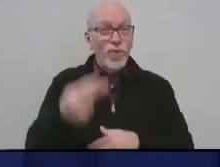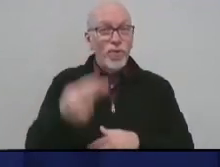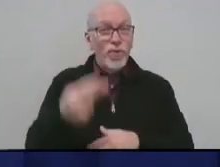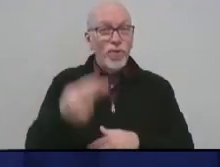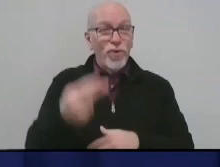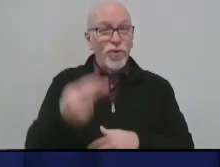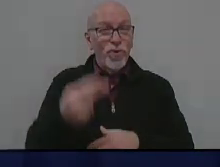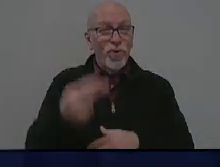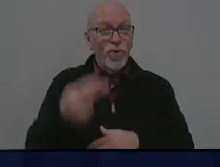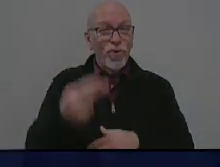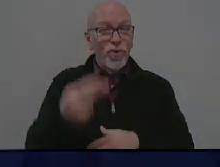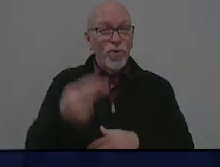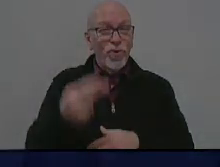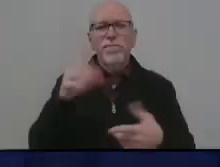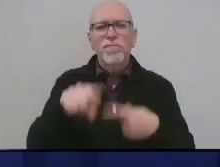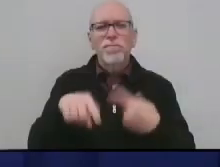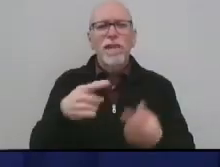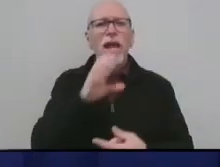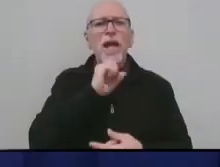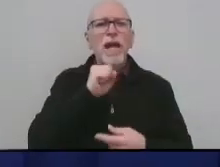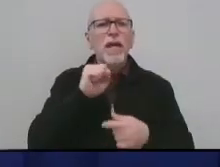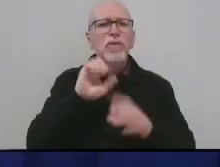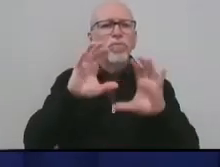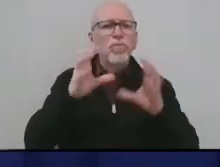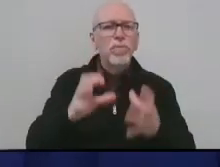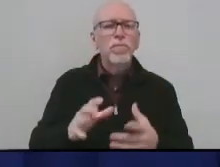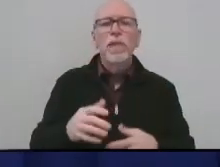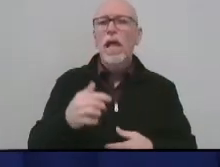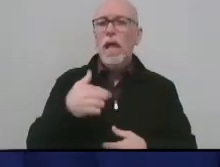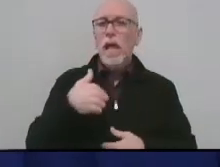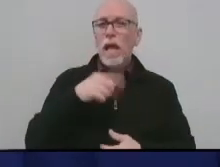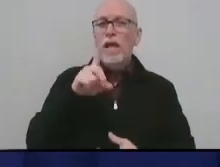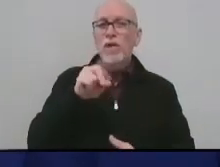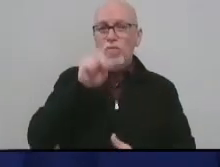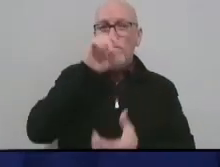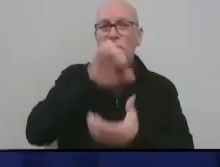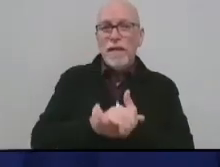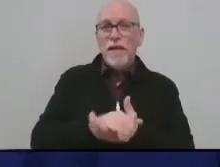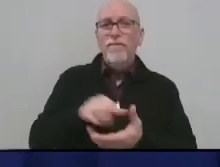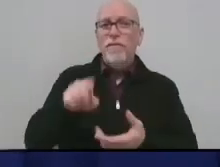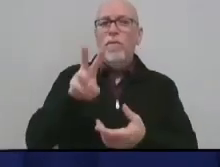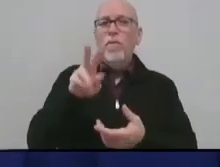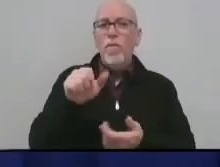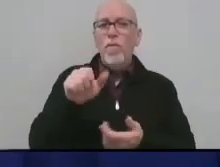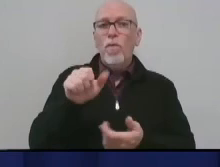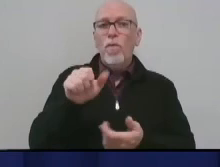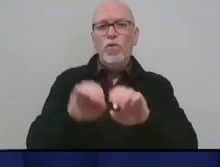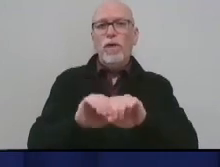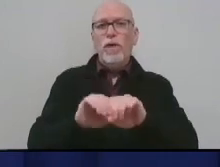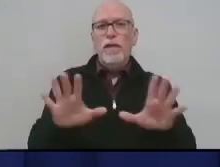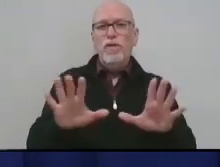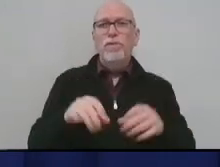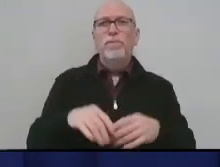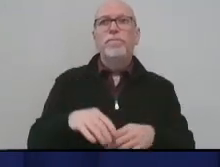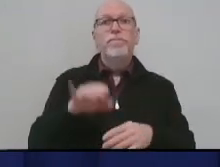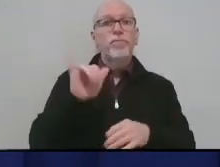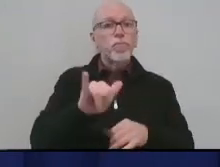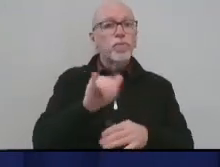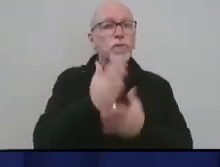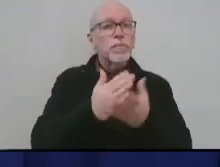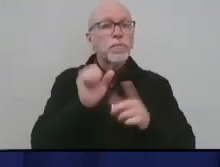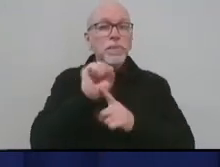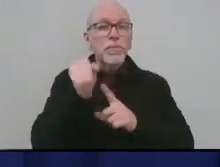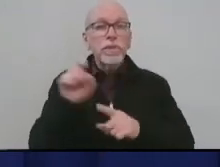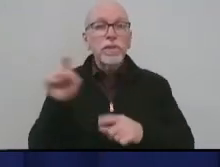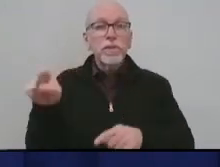single. I believe that this has been communicated, and in the individual situations where we have talked to people,